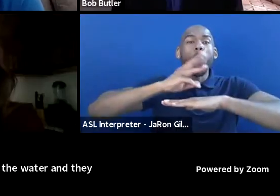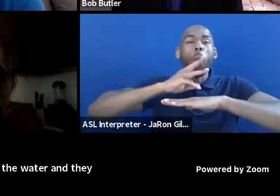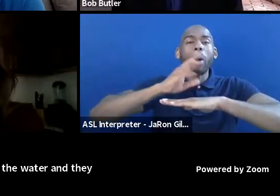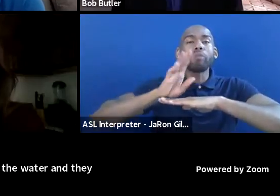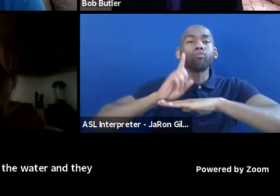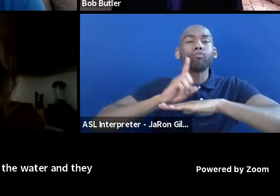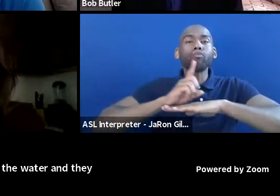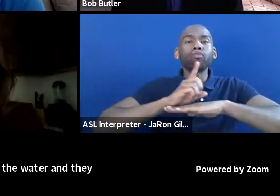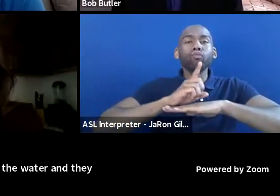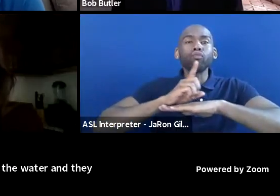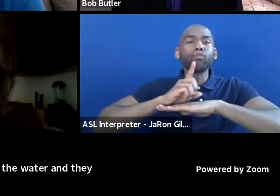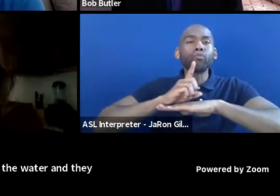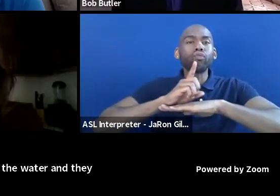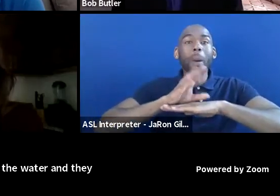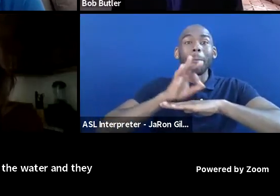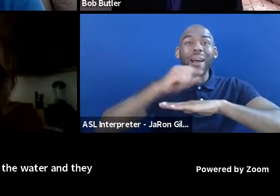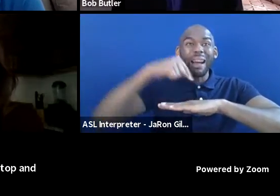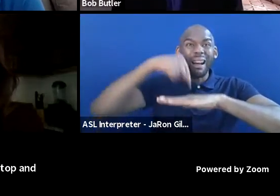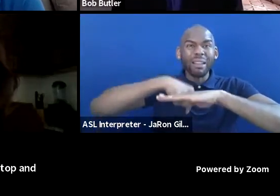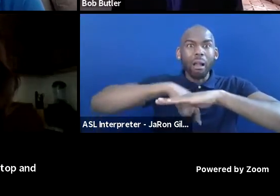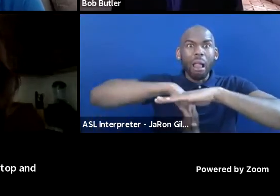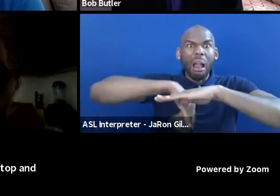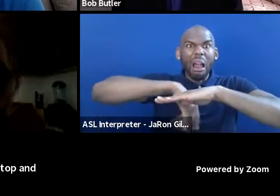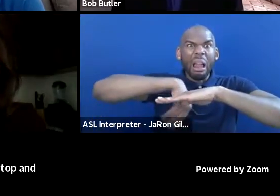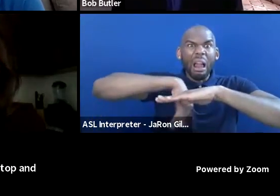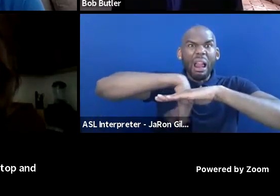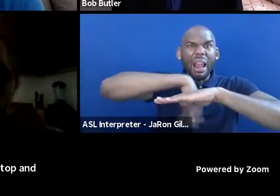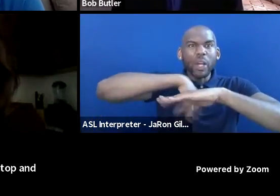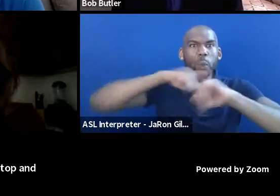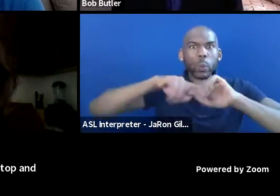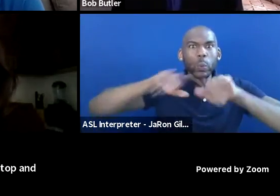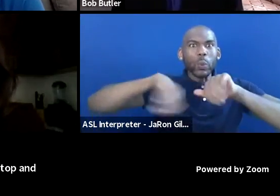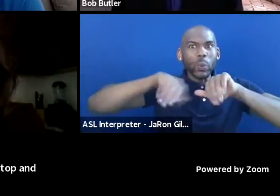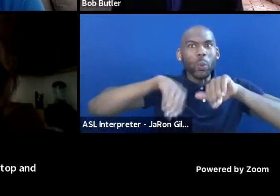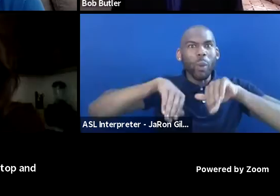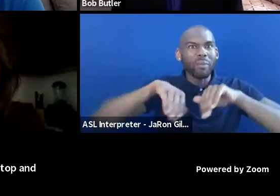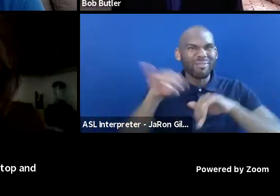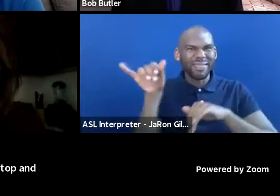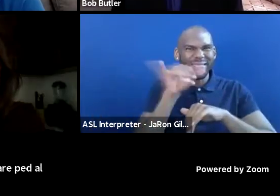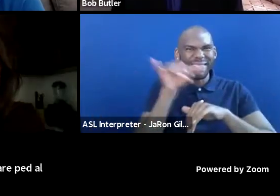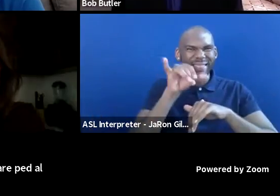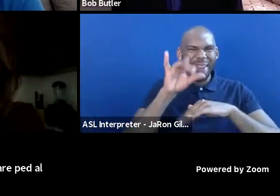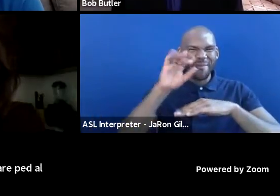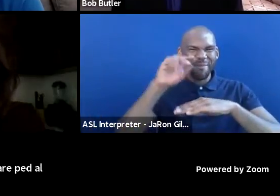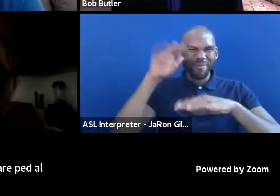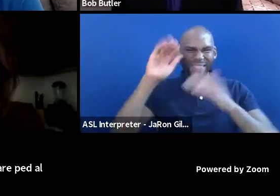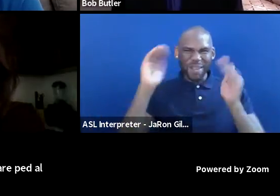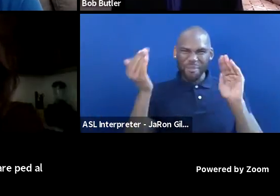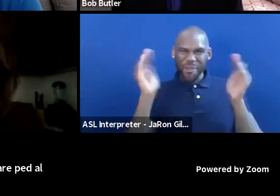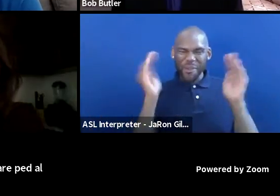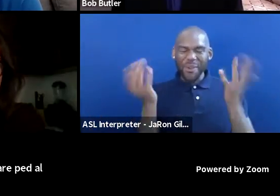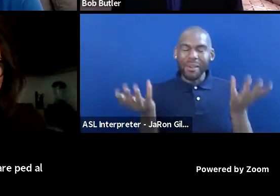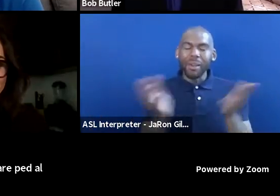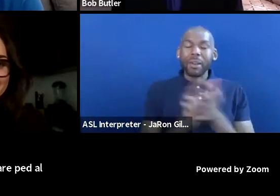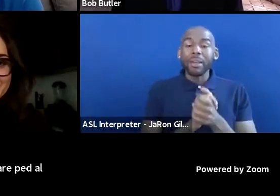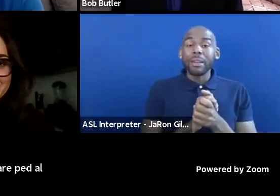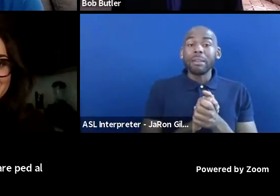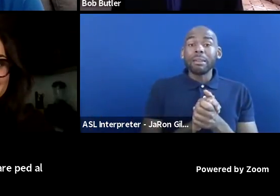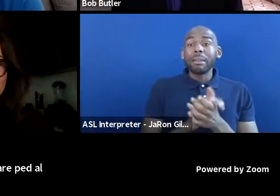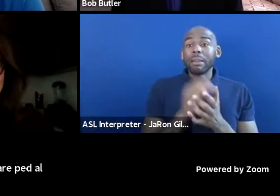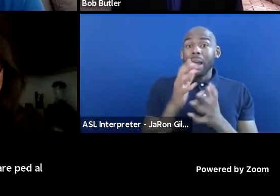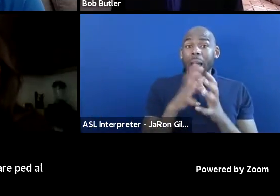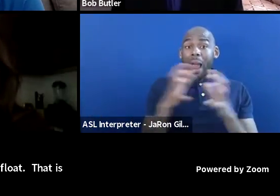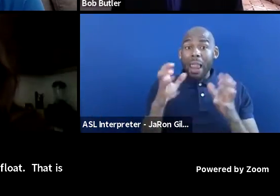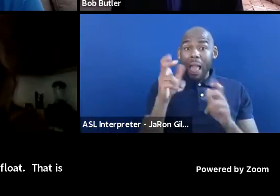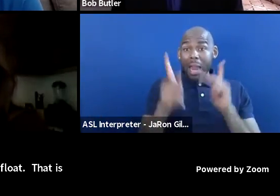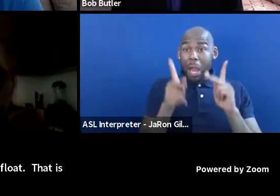to get them to stay afloat. That's part of what it is. I will say, like, some people, a lot of what people